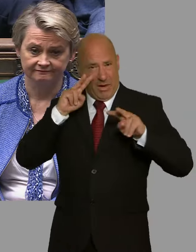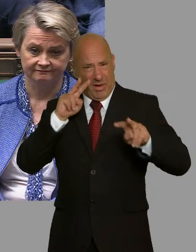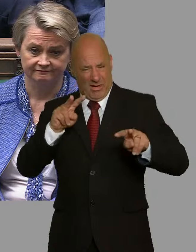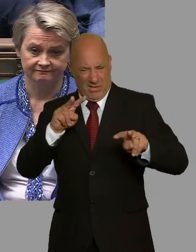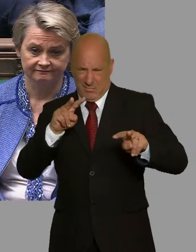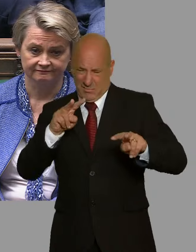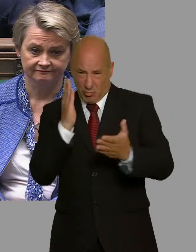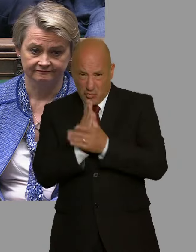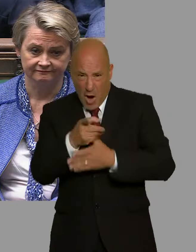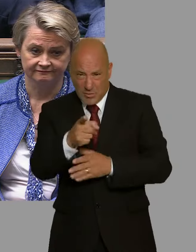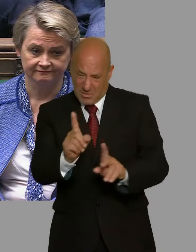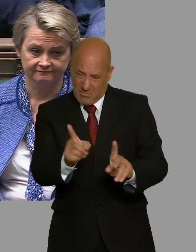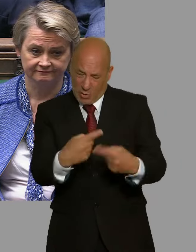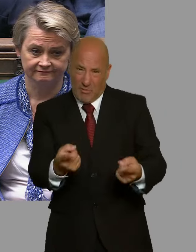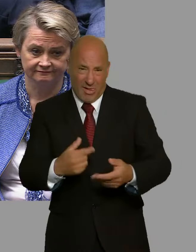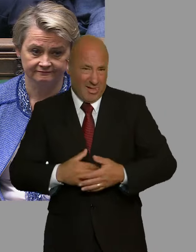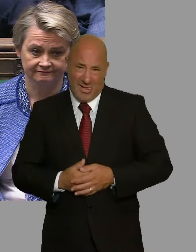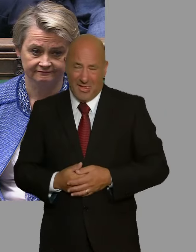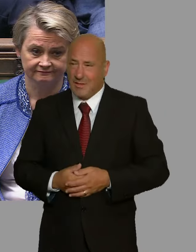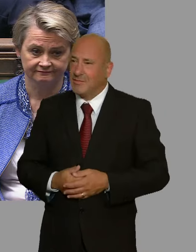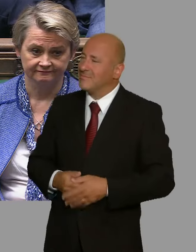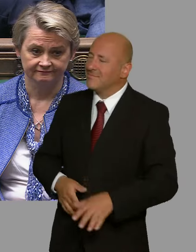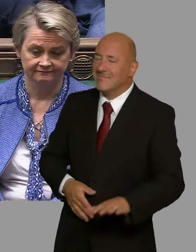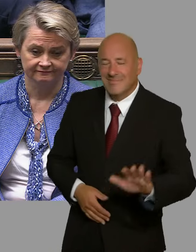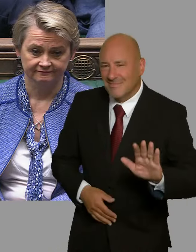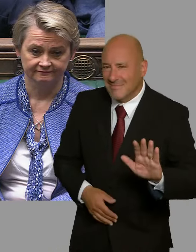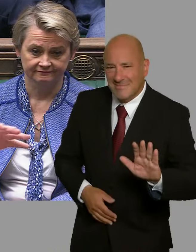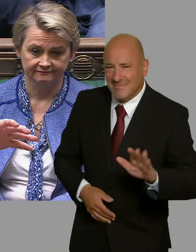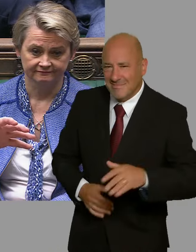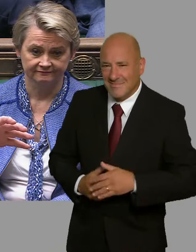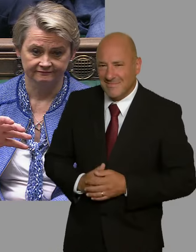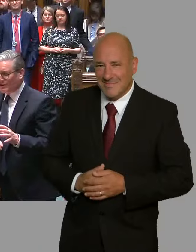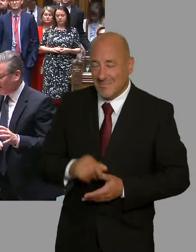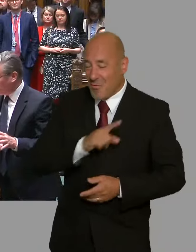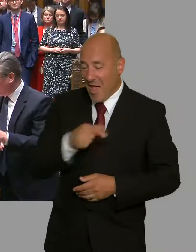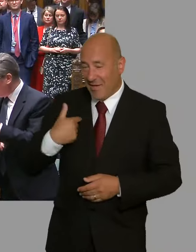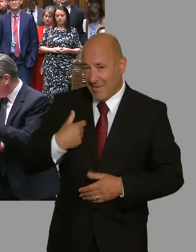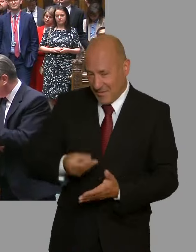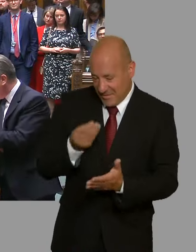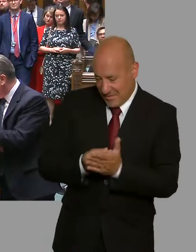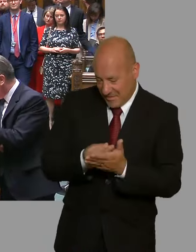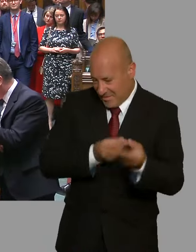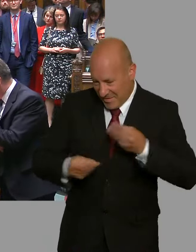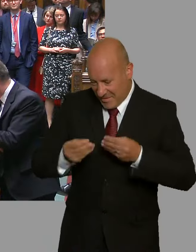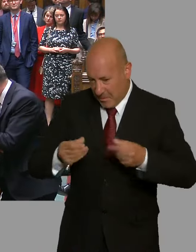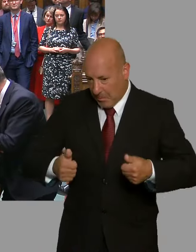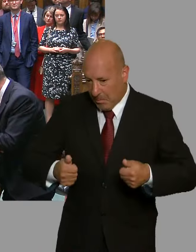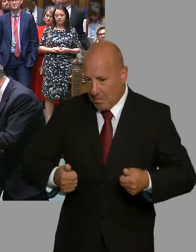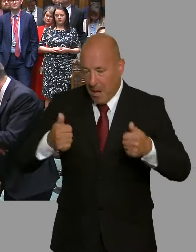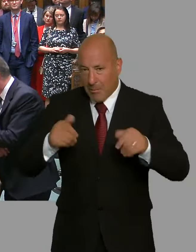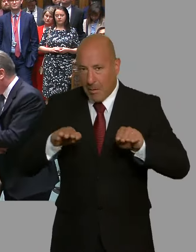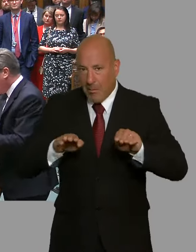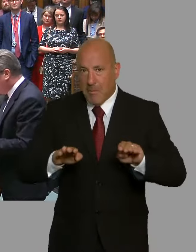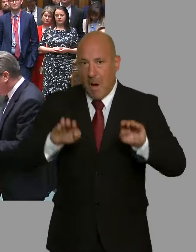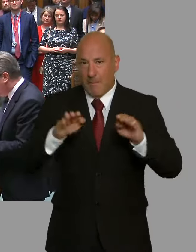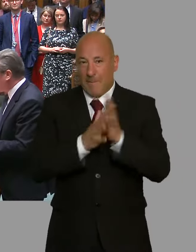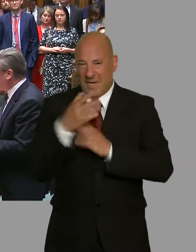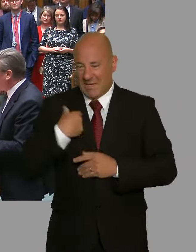since in the G7. 4 interest rate cuts, 3 trade deals because countries want to trade with this